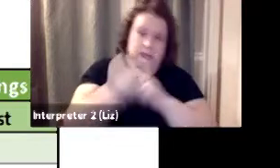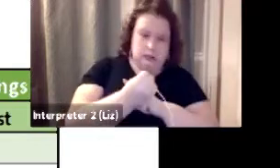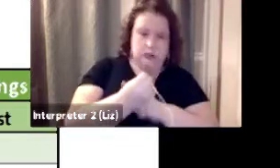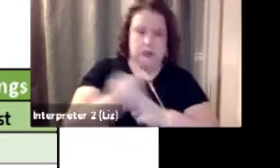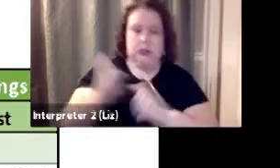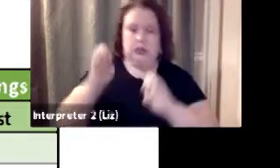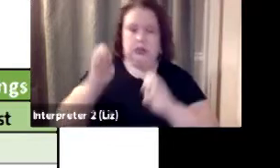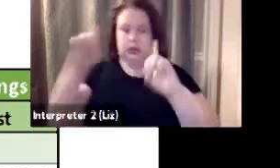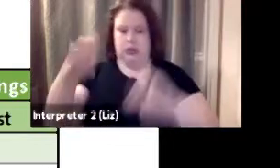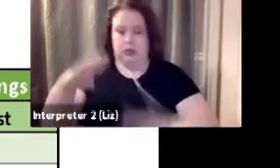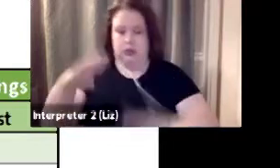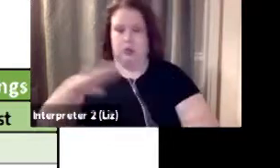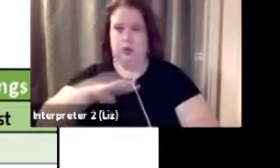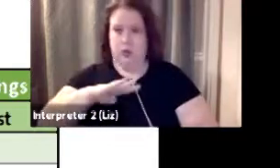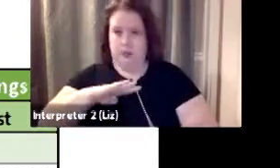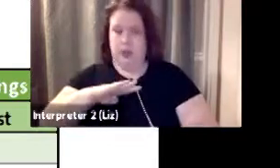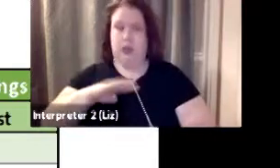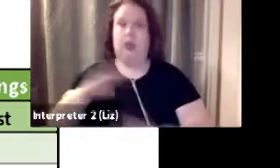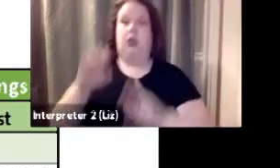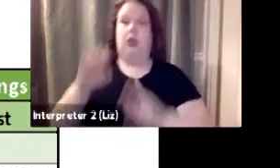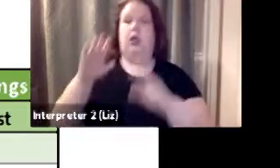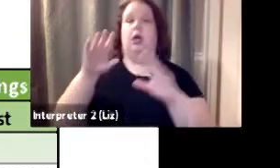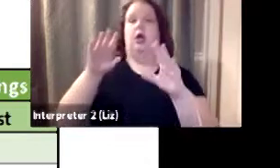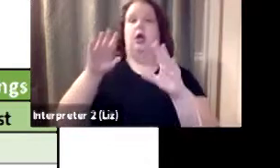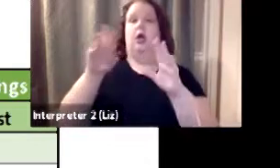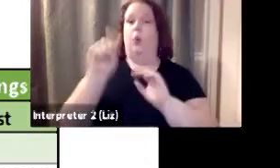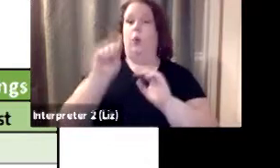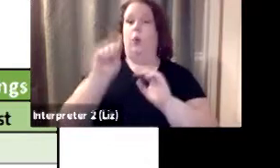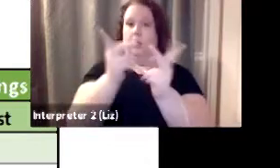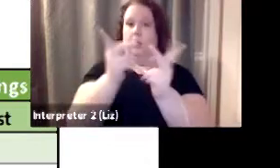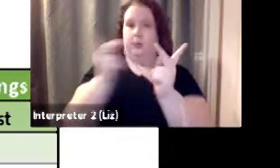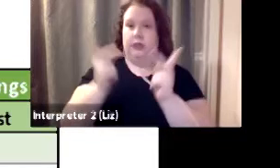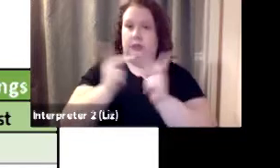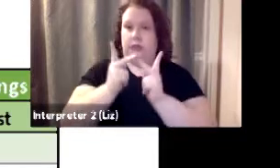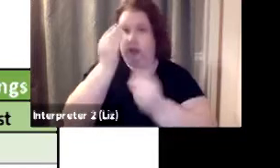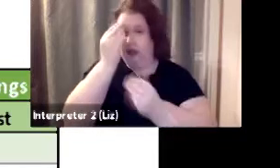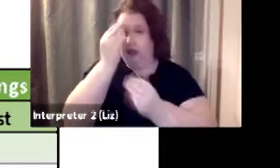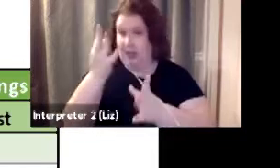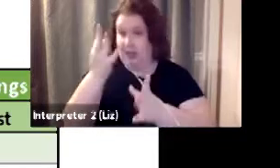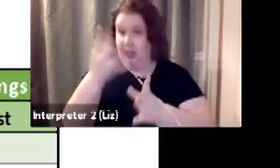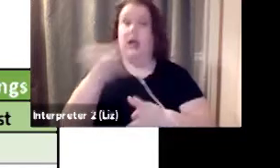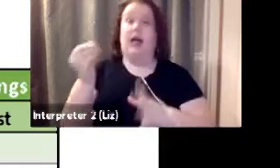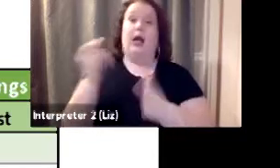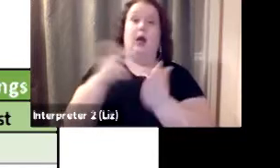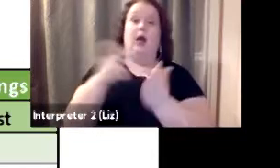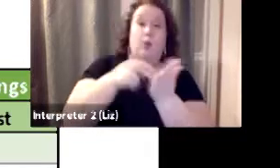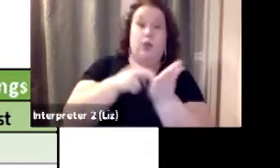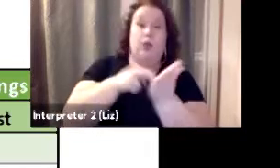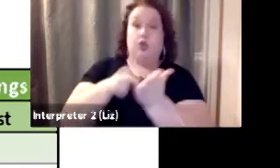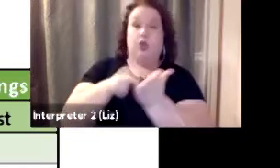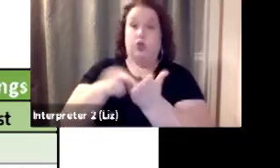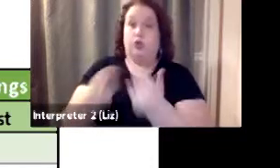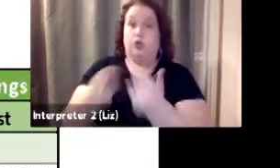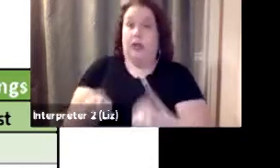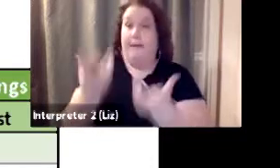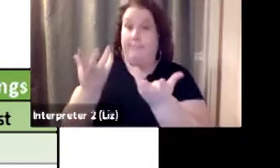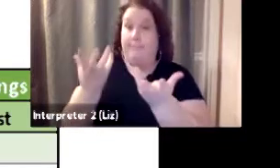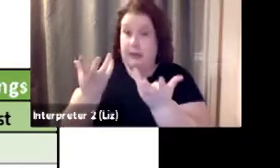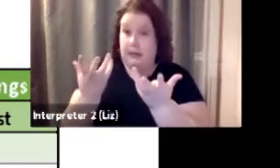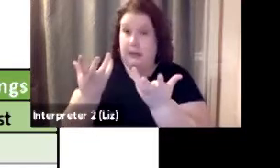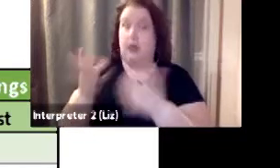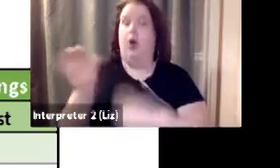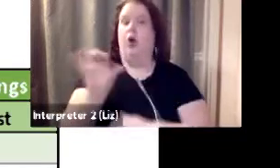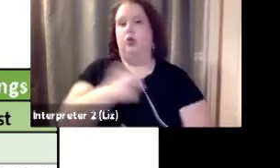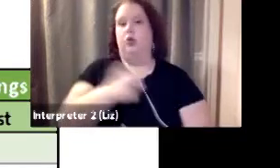uh, as well as the enrollment and capacity from the demographics, uh, and additionally are considering how we're staffing the